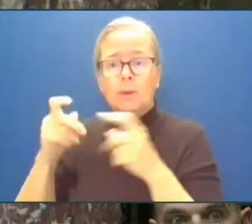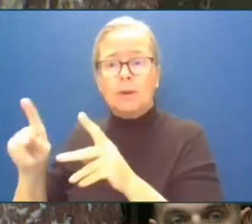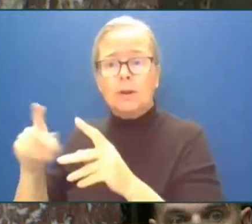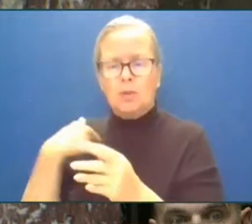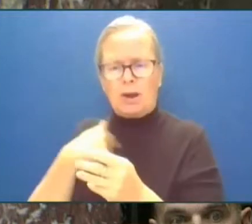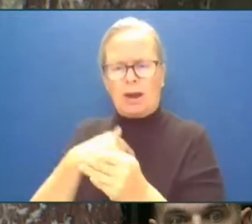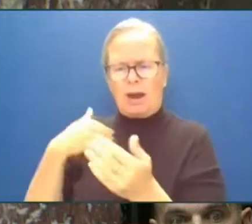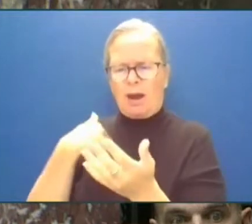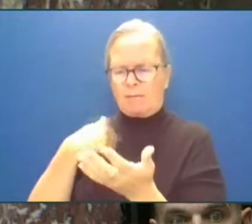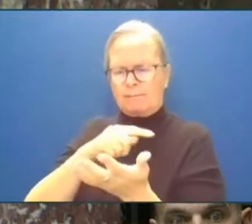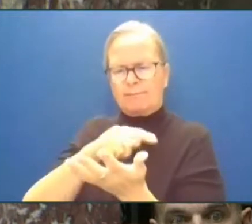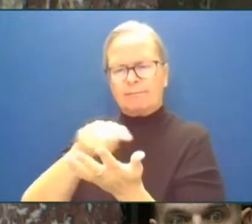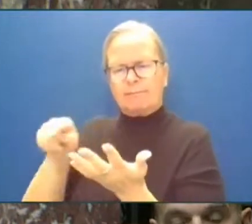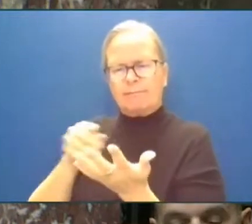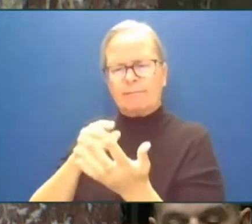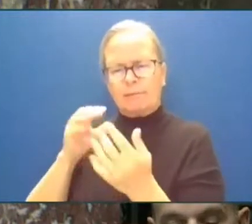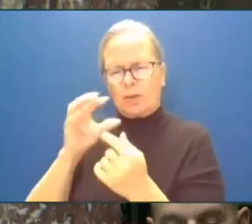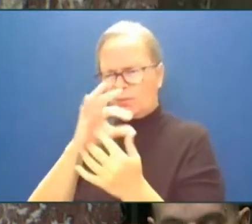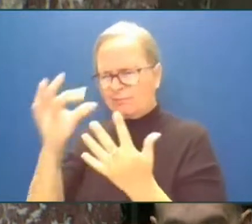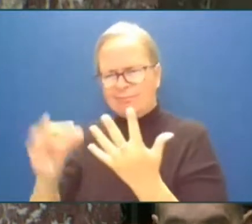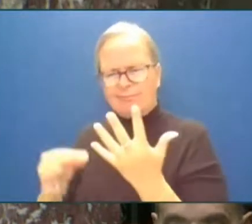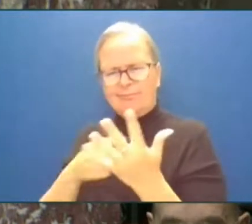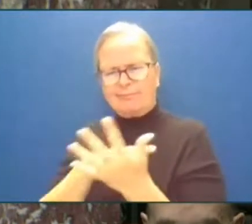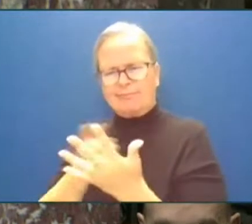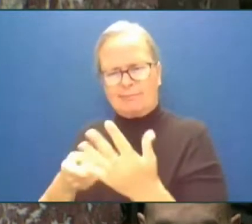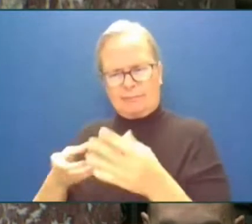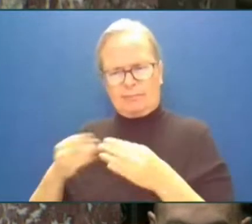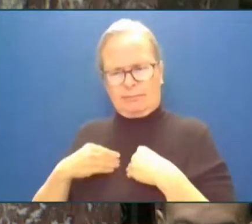the responsibility that the member referred to.